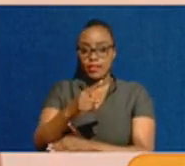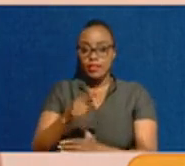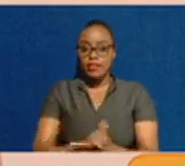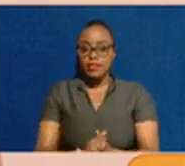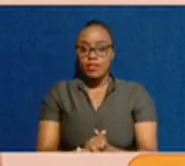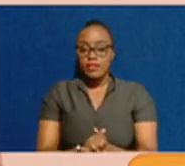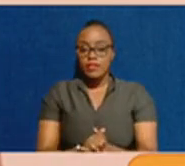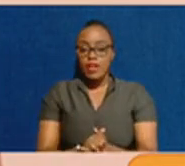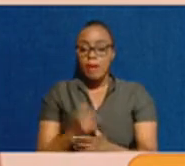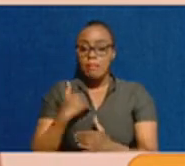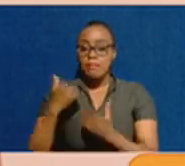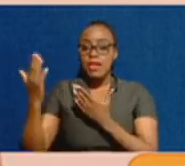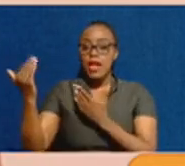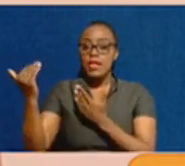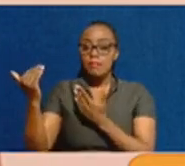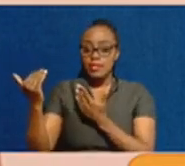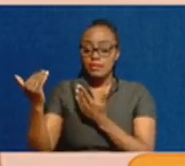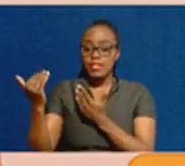I expect